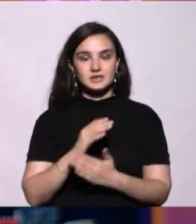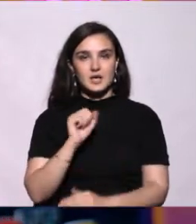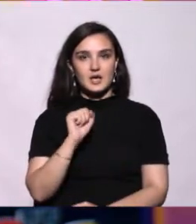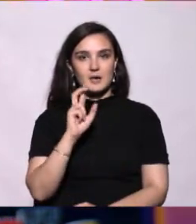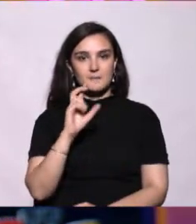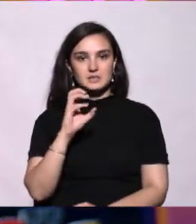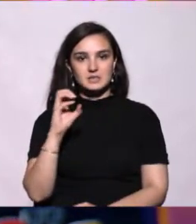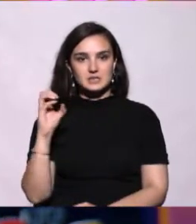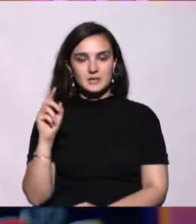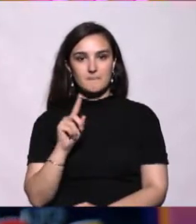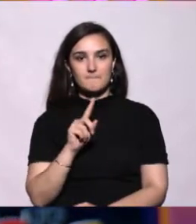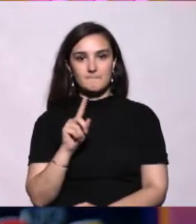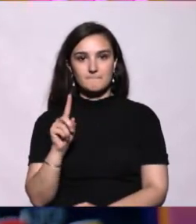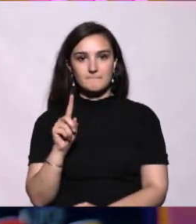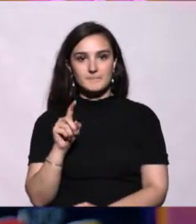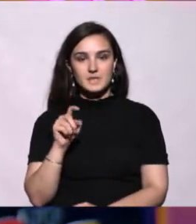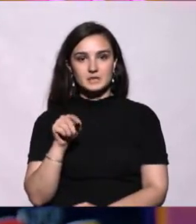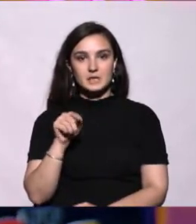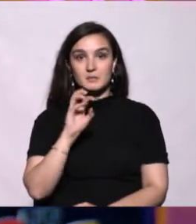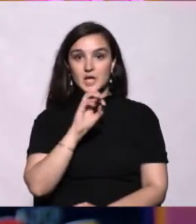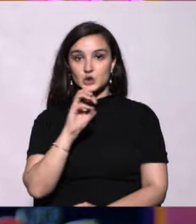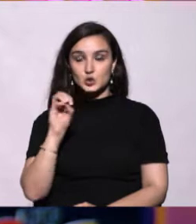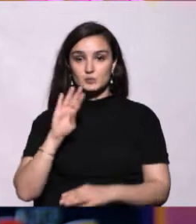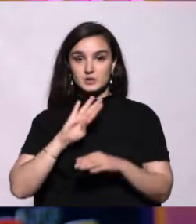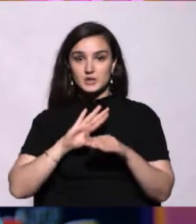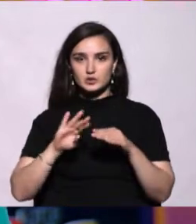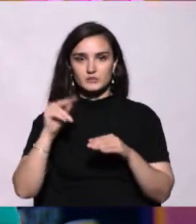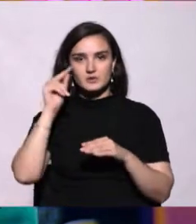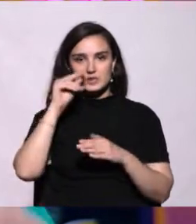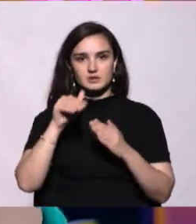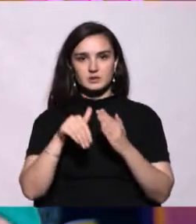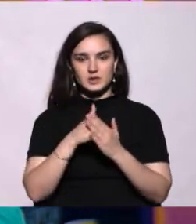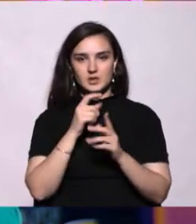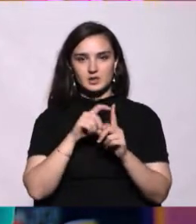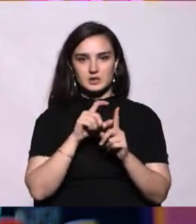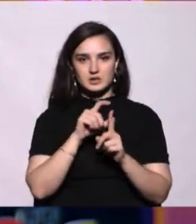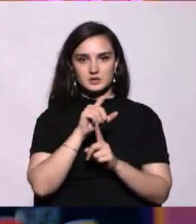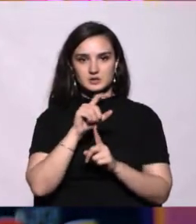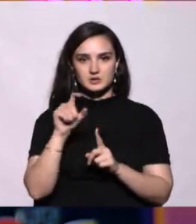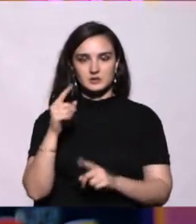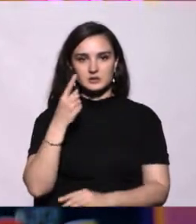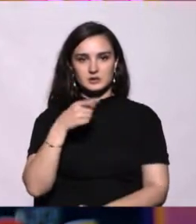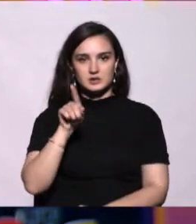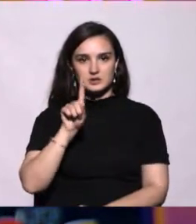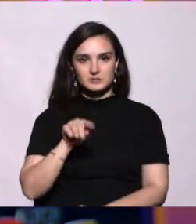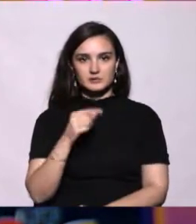ABCs. But except letters, we will learn new words. We will learn numbers